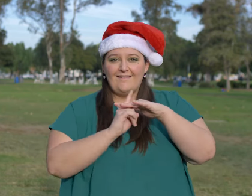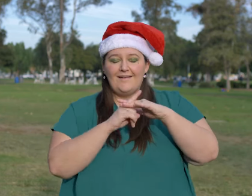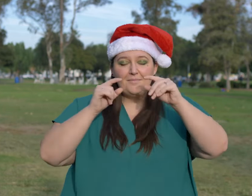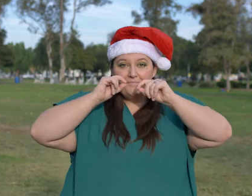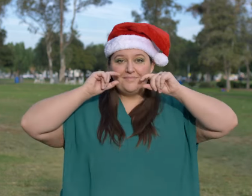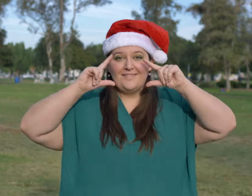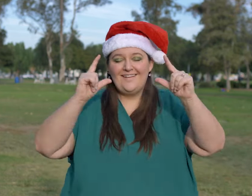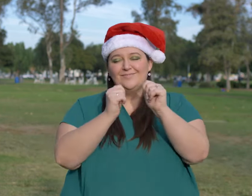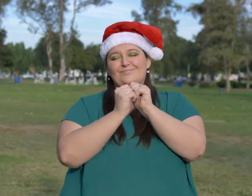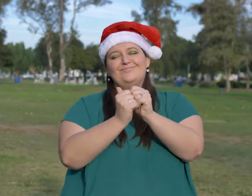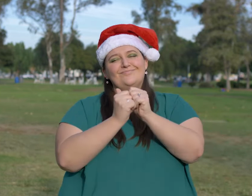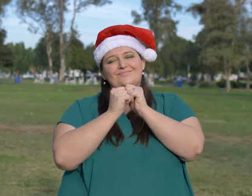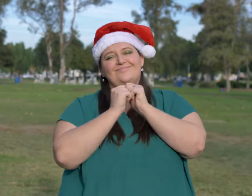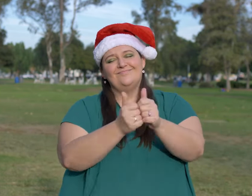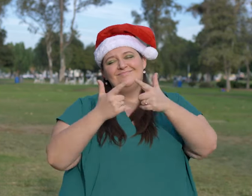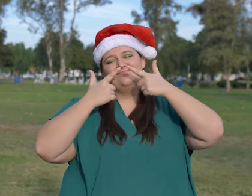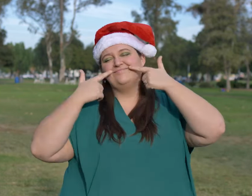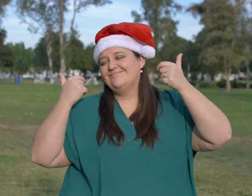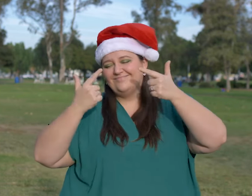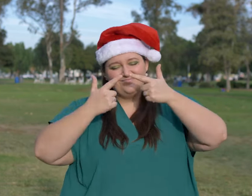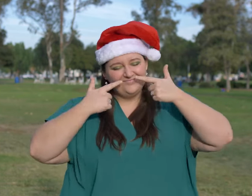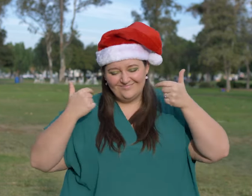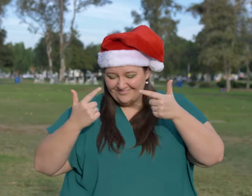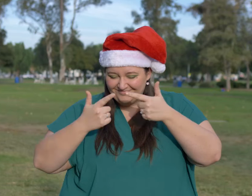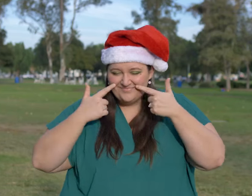you show up and they